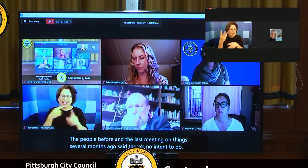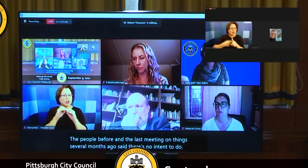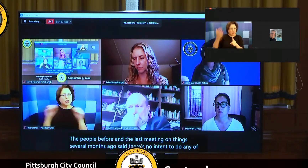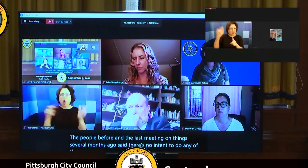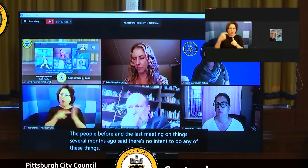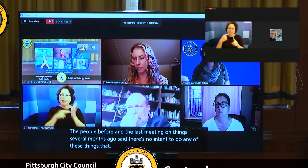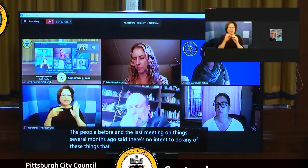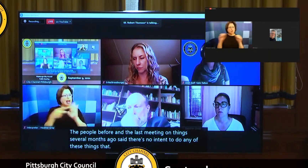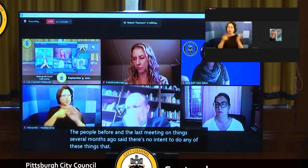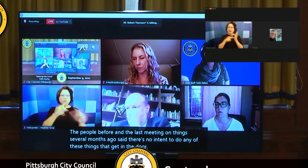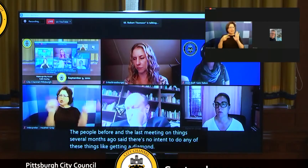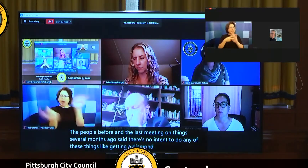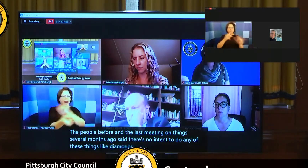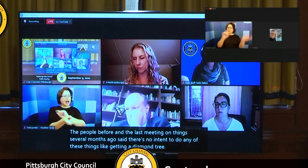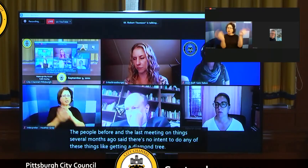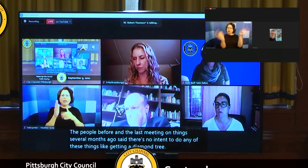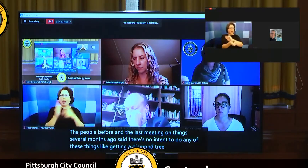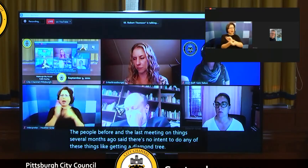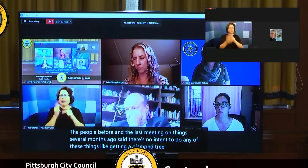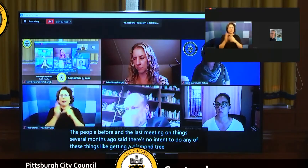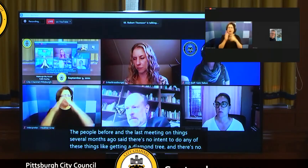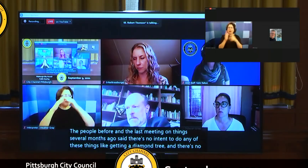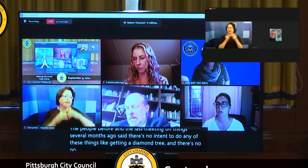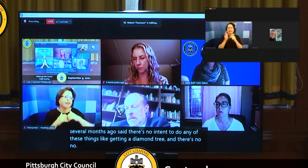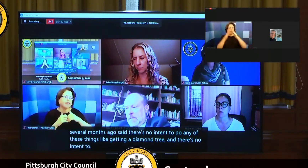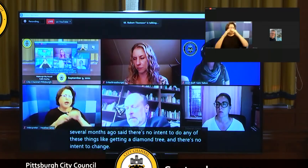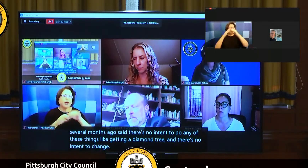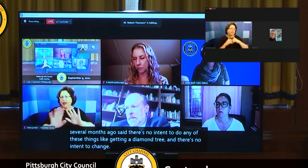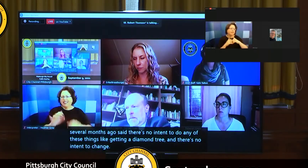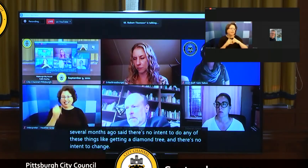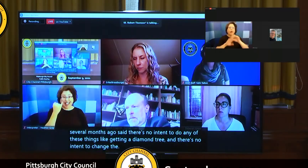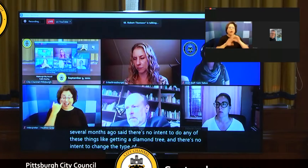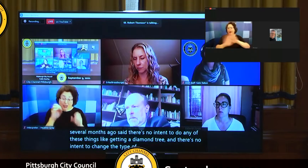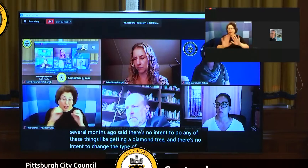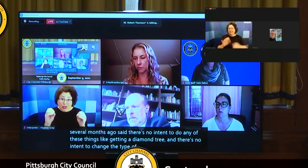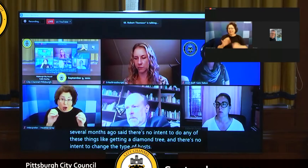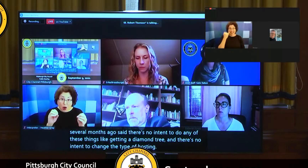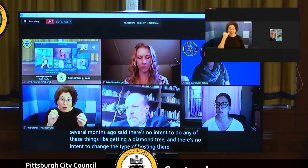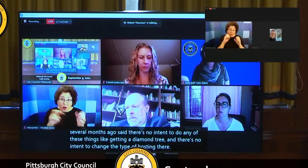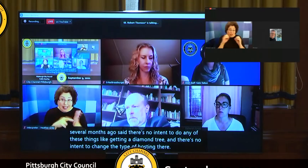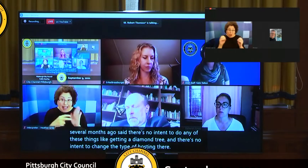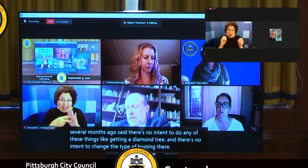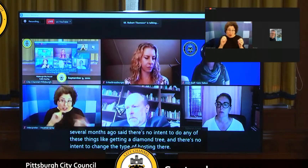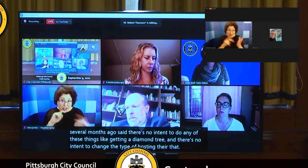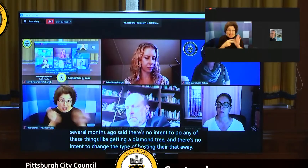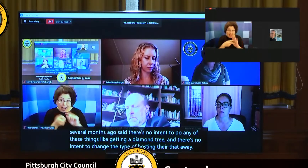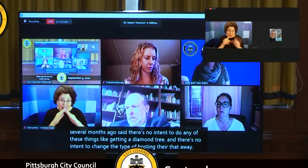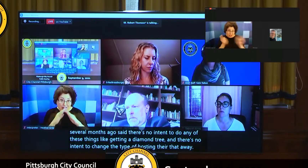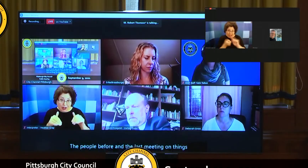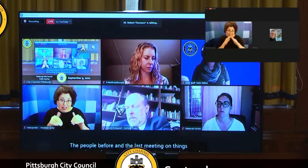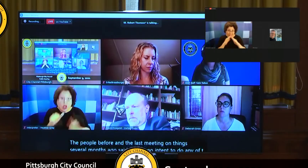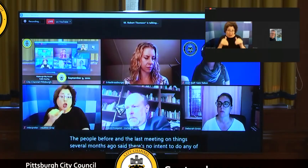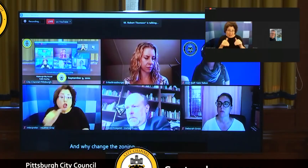things like put in a dormitory. If there's no intent to change the type of house in there, then why change the